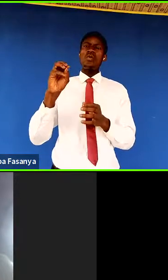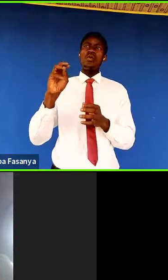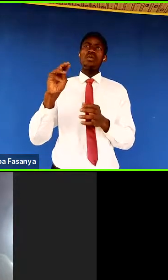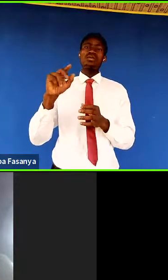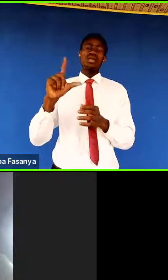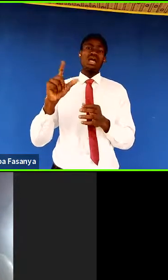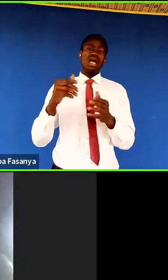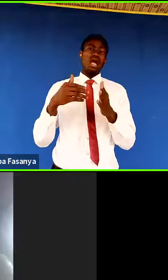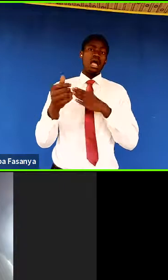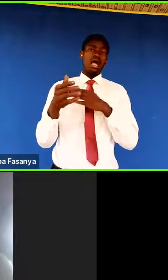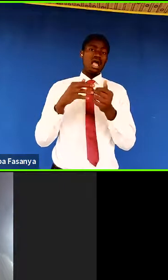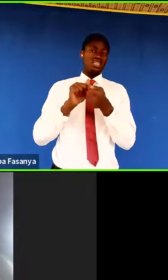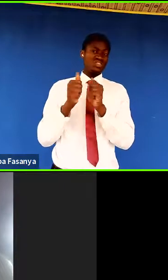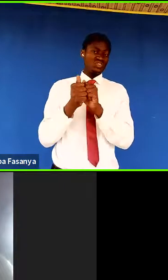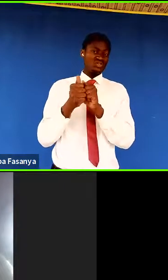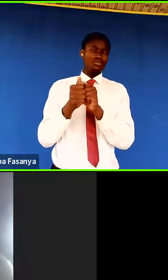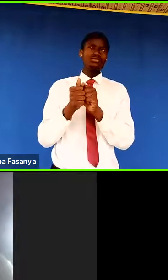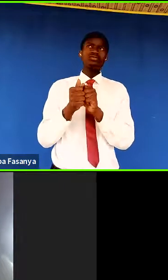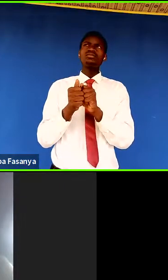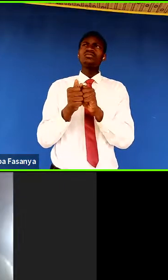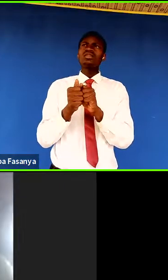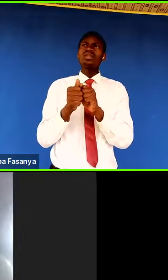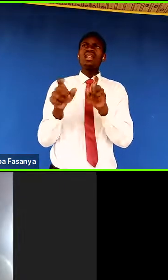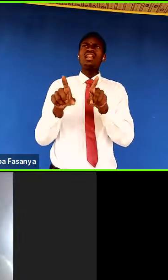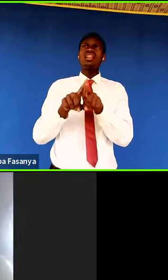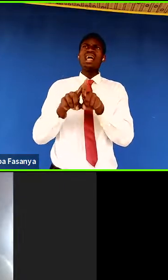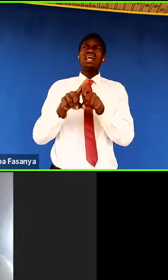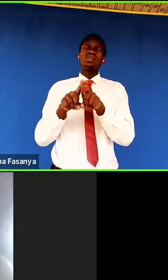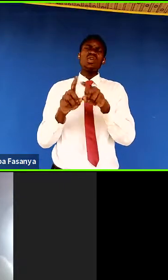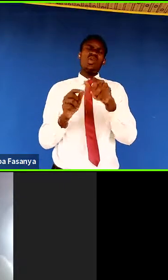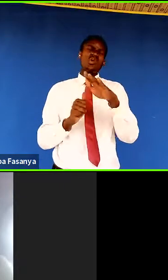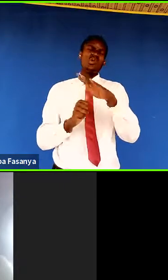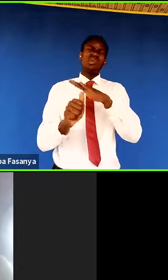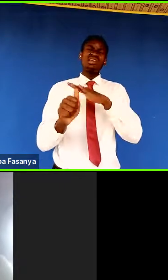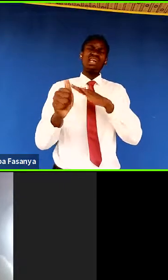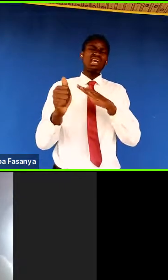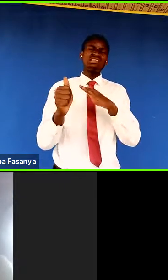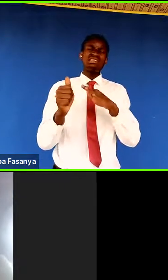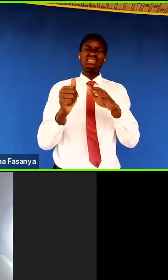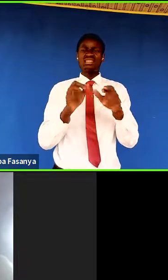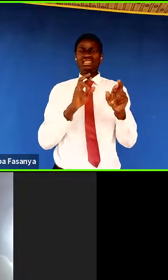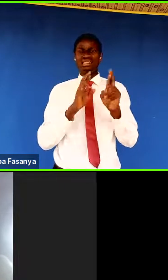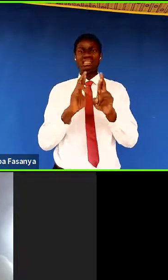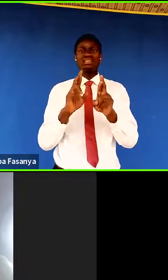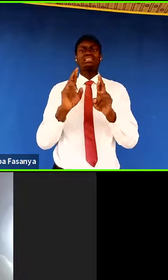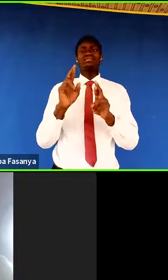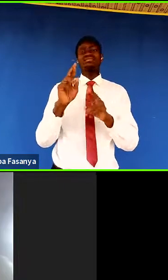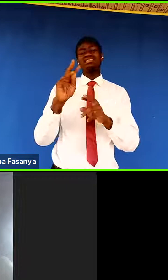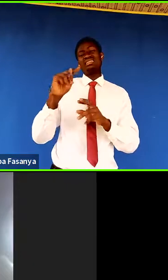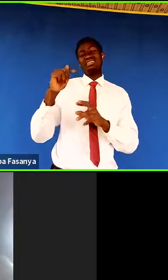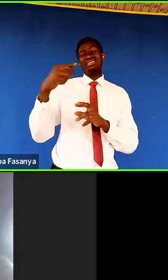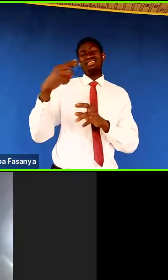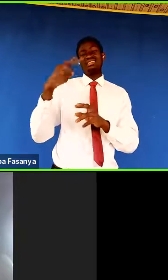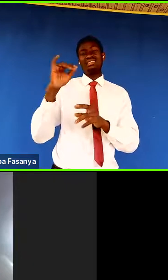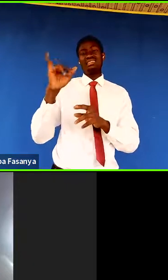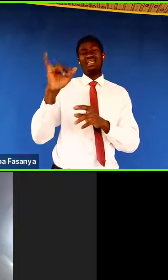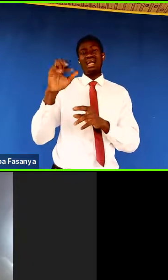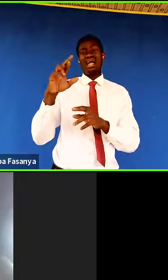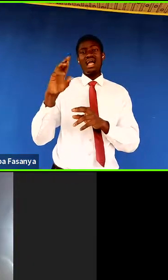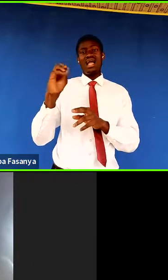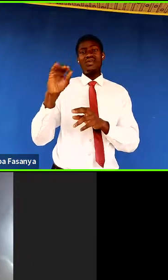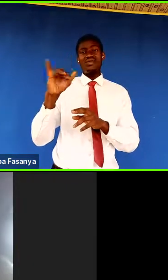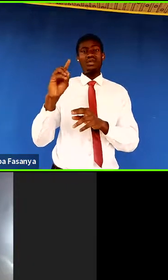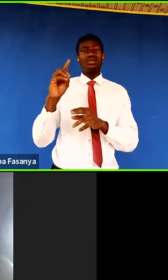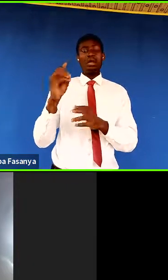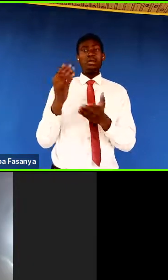an underreactive thyroid. Okay, if a woman having issues with the thyroid